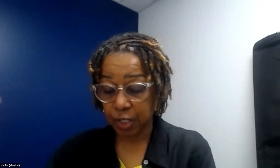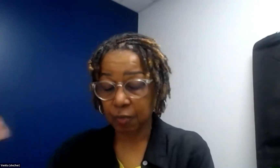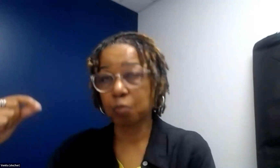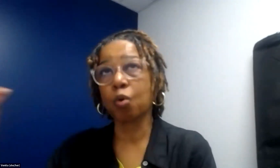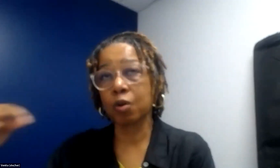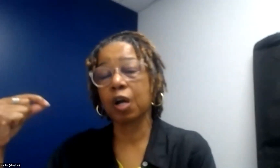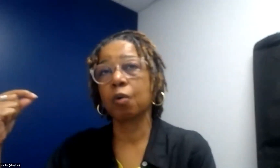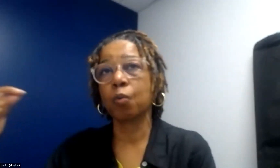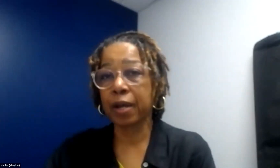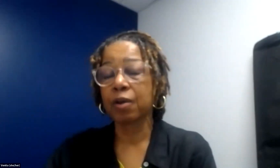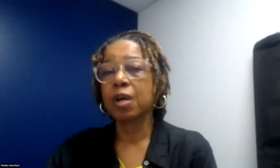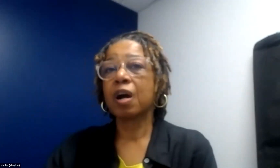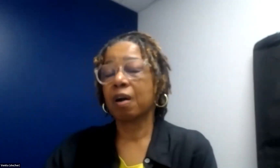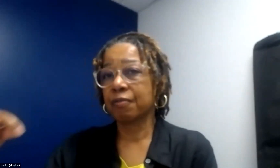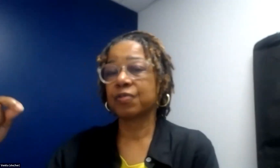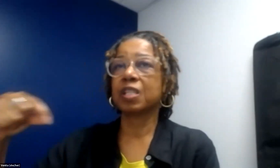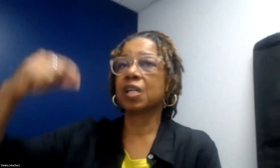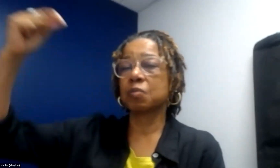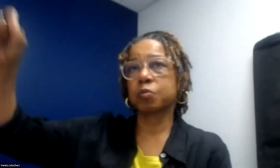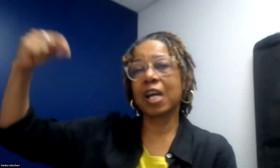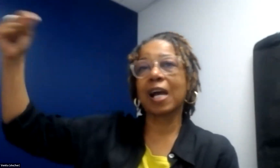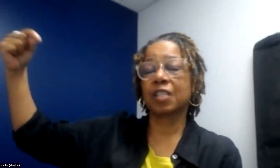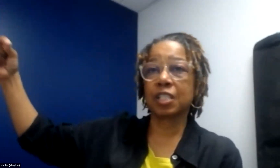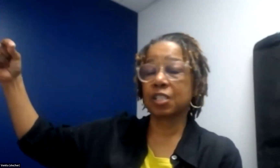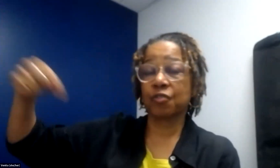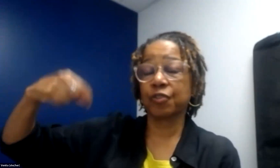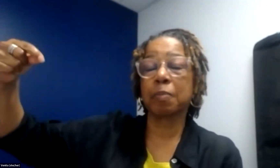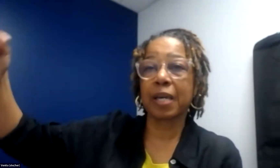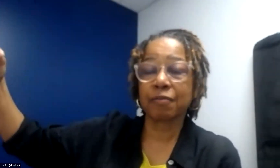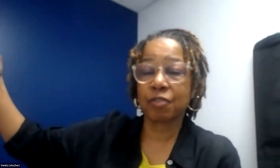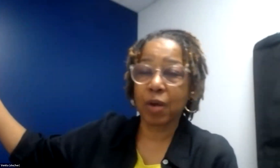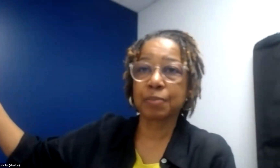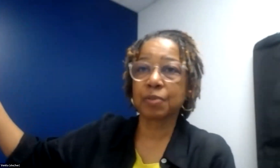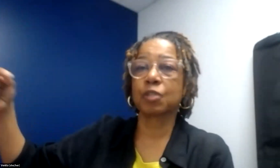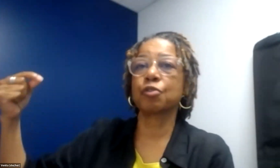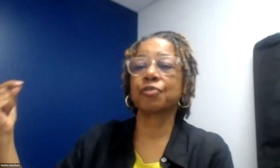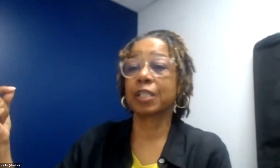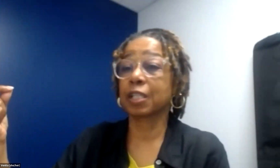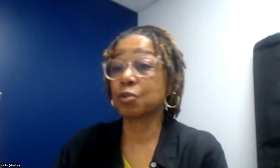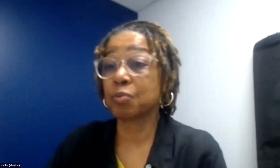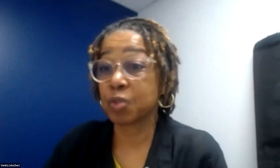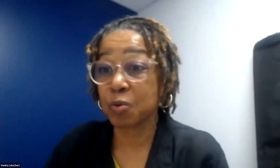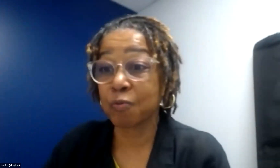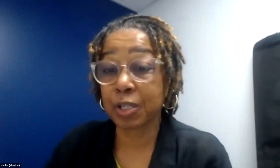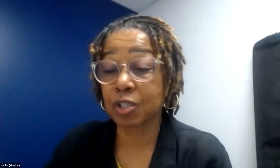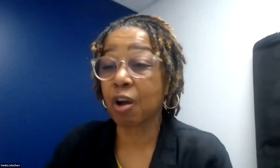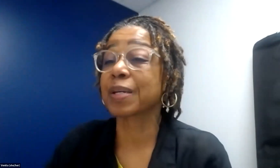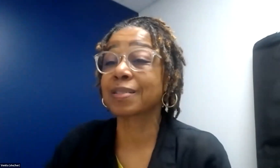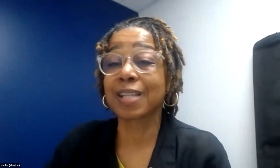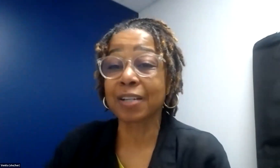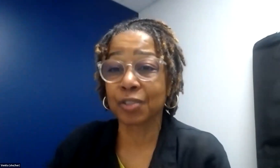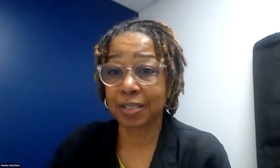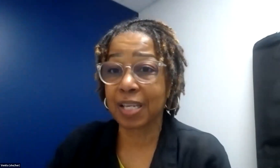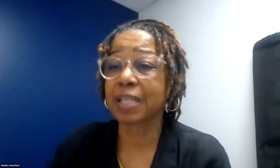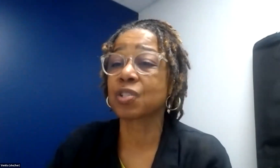this that we are more aware of the kinds of conditions. Philip might have described something you're feeling and you brushed off